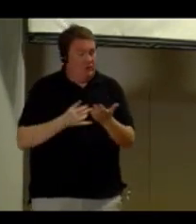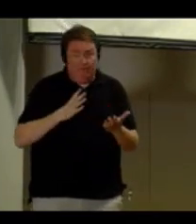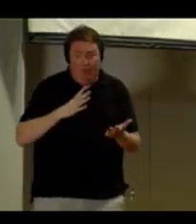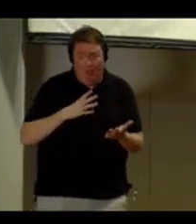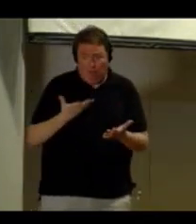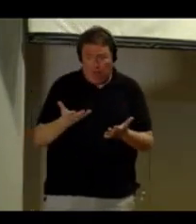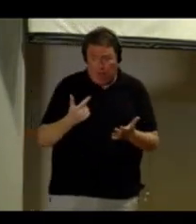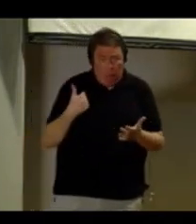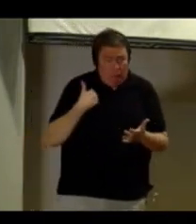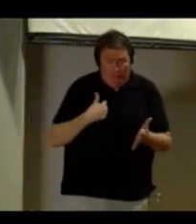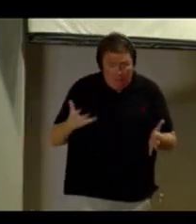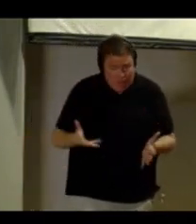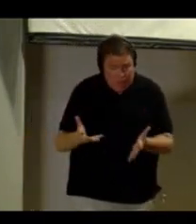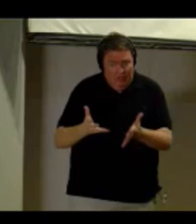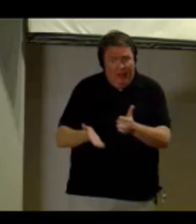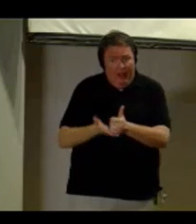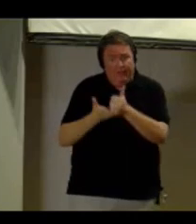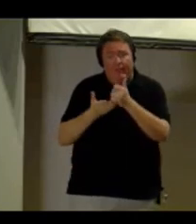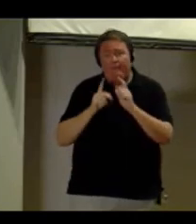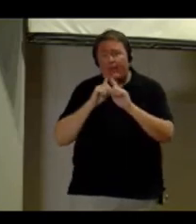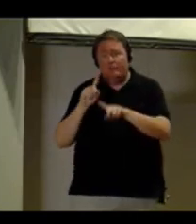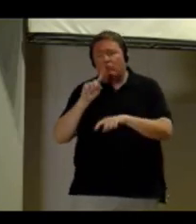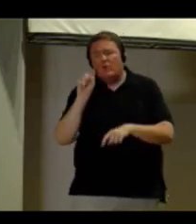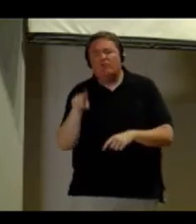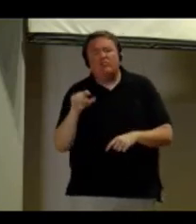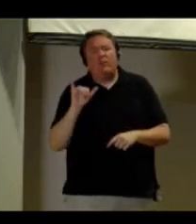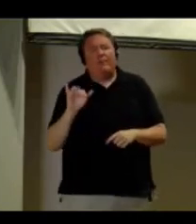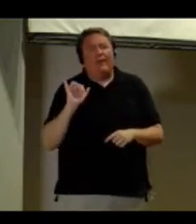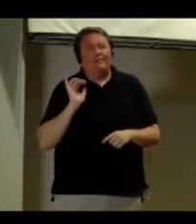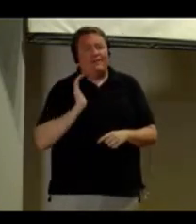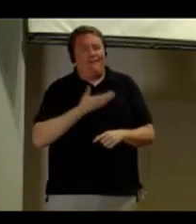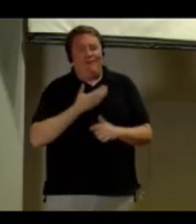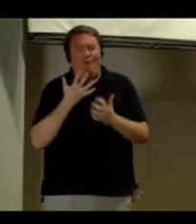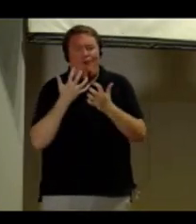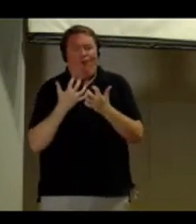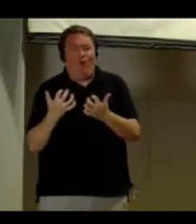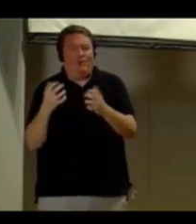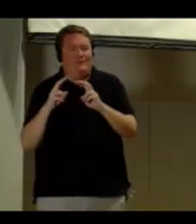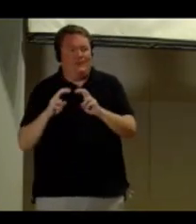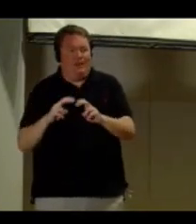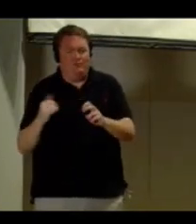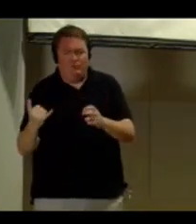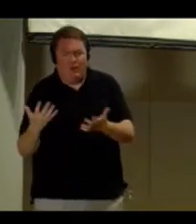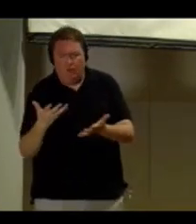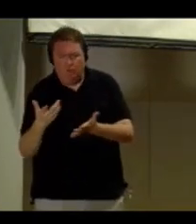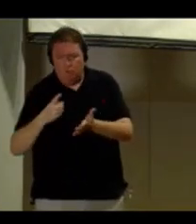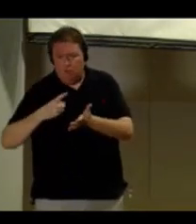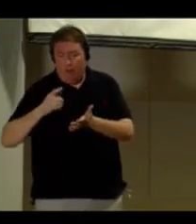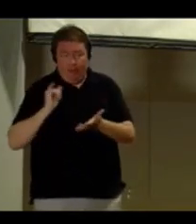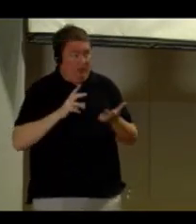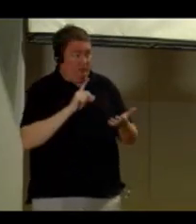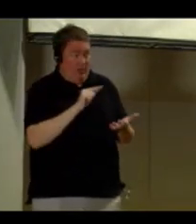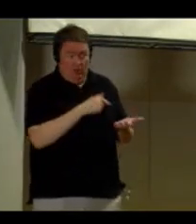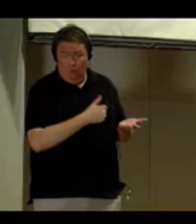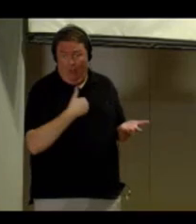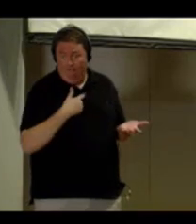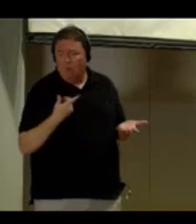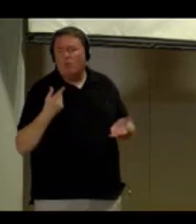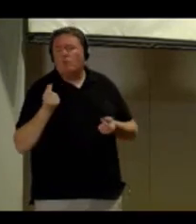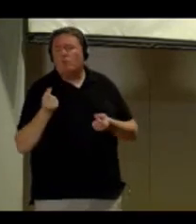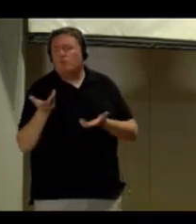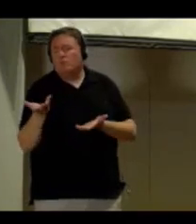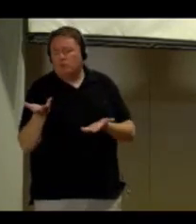answer, that's how we're going to try and get into it. So that's our kind of audience analysis, to say, what do you want to do with this sort of data? And we'll help you do